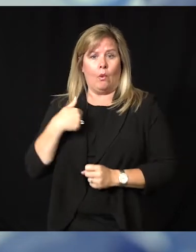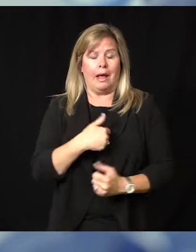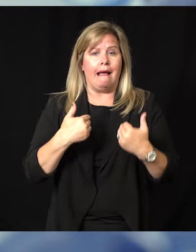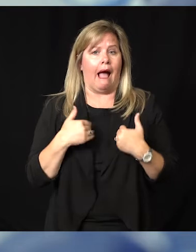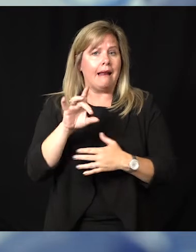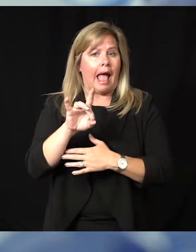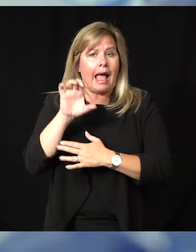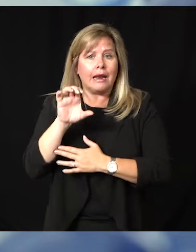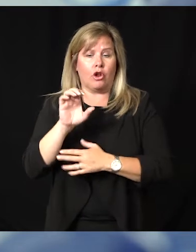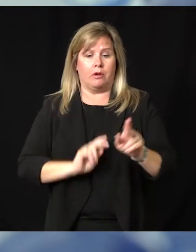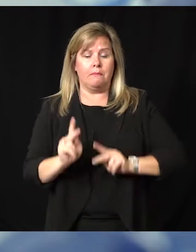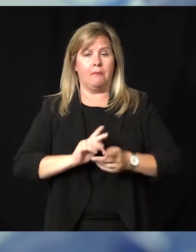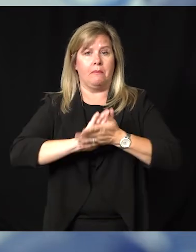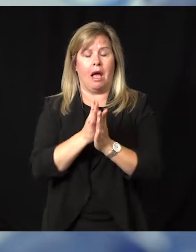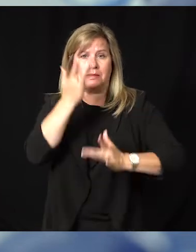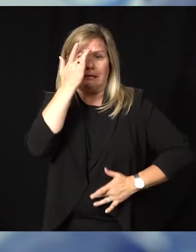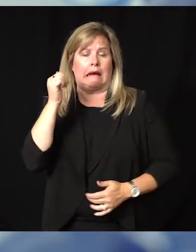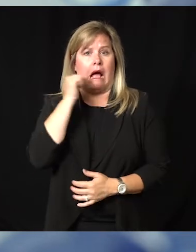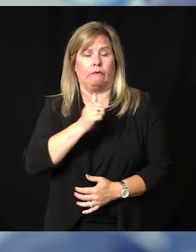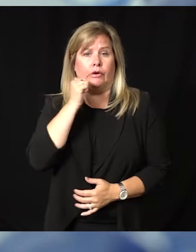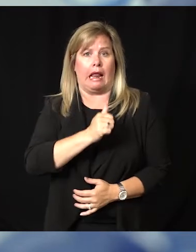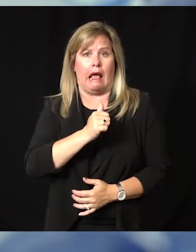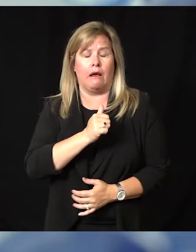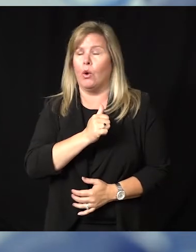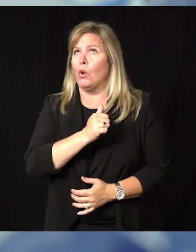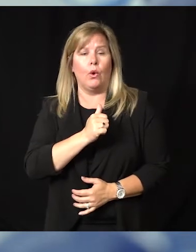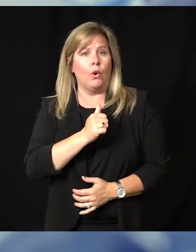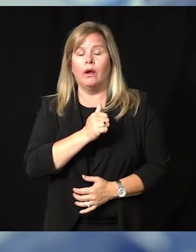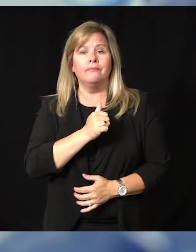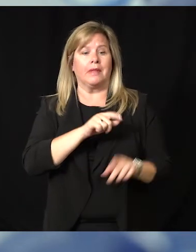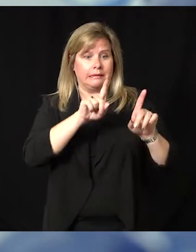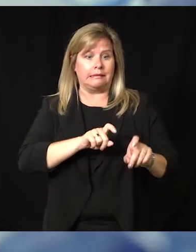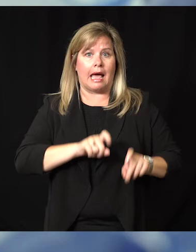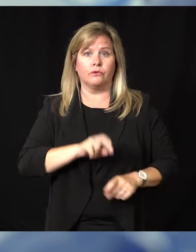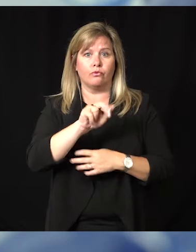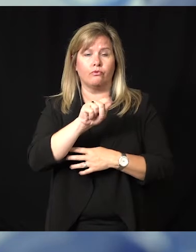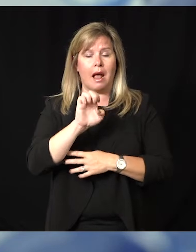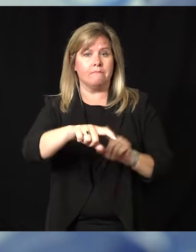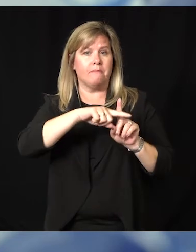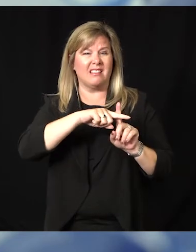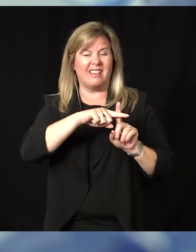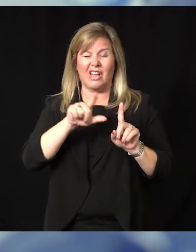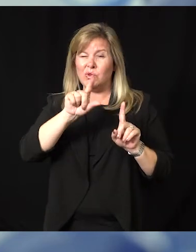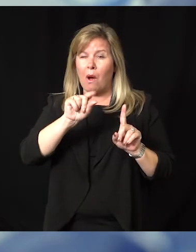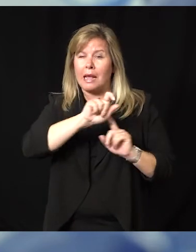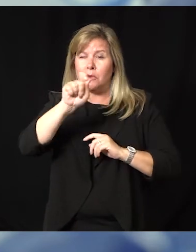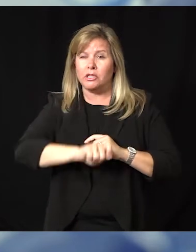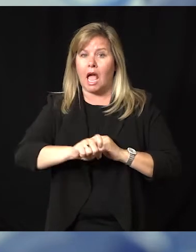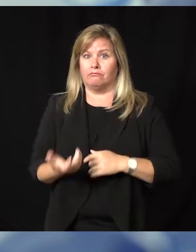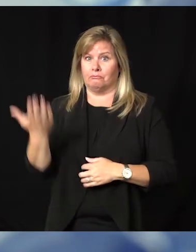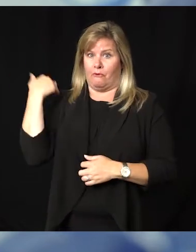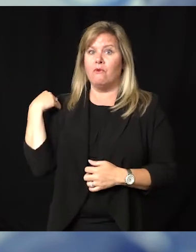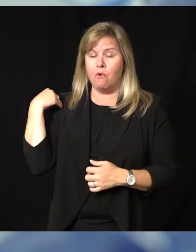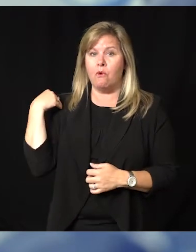seeing nearly 800 new cases daily and a positivity rate around 20%. According to